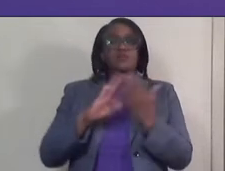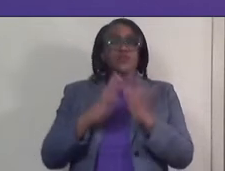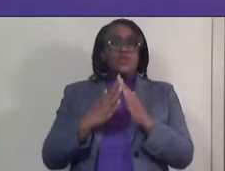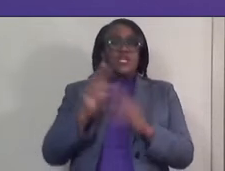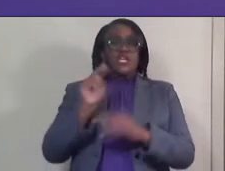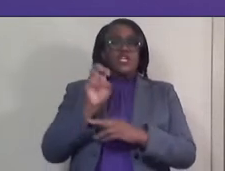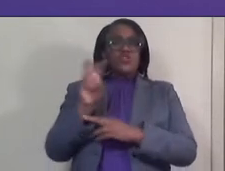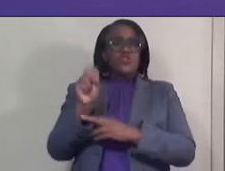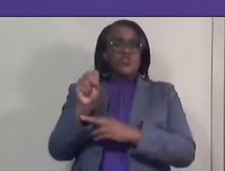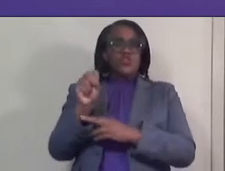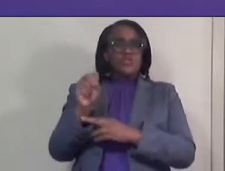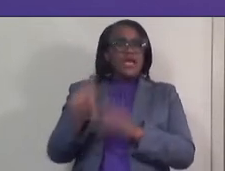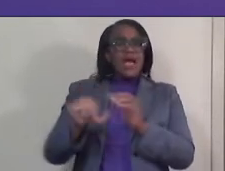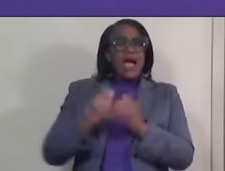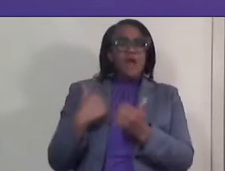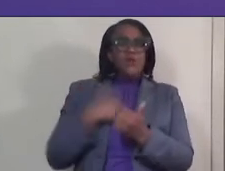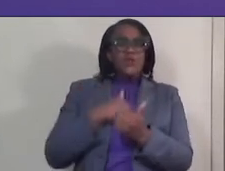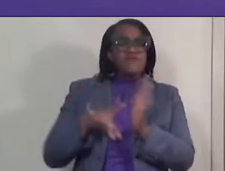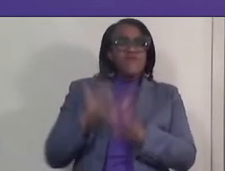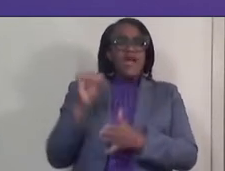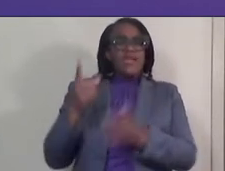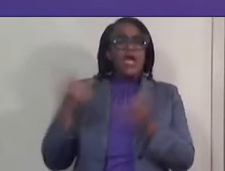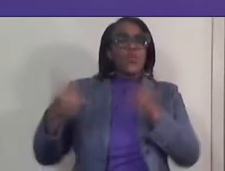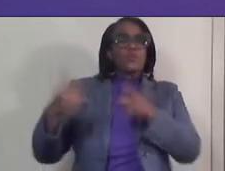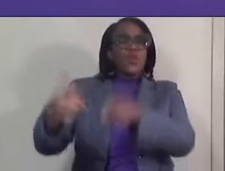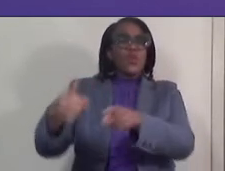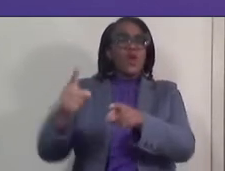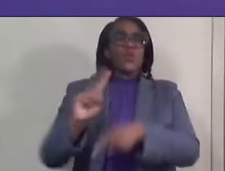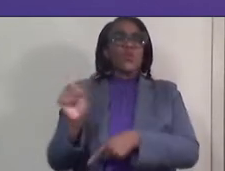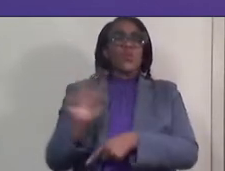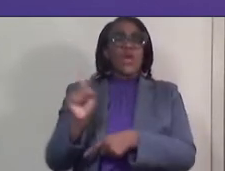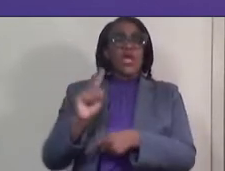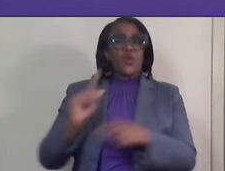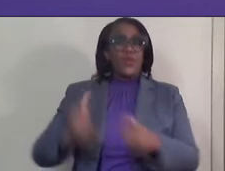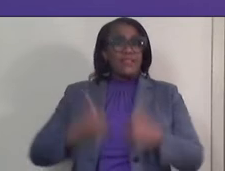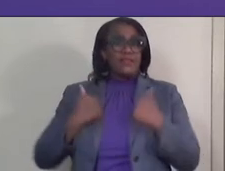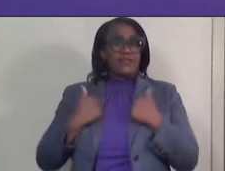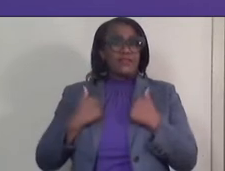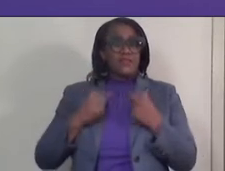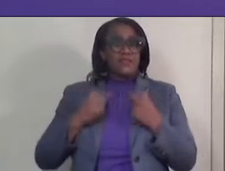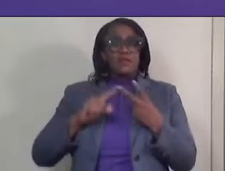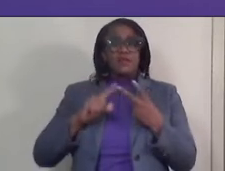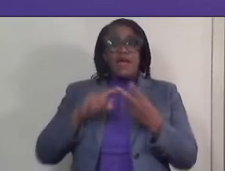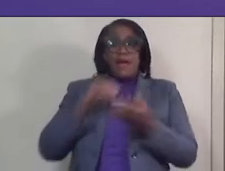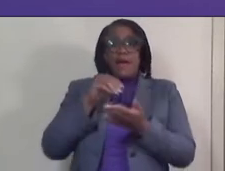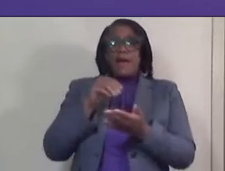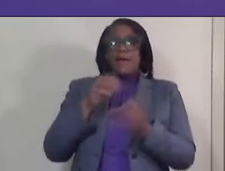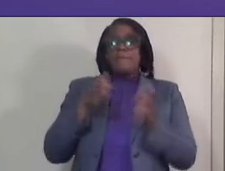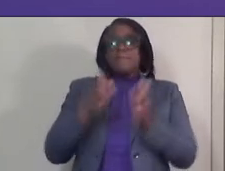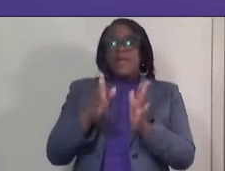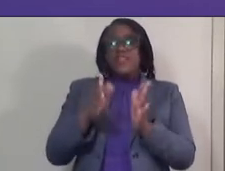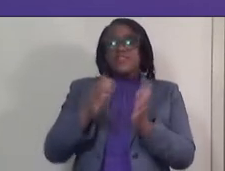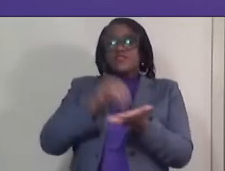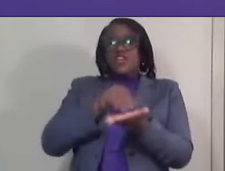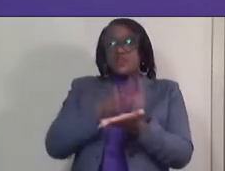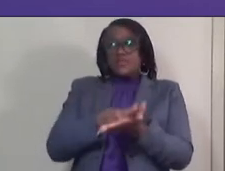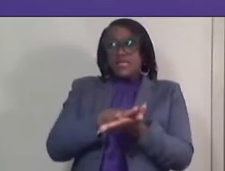out what's going on where we live? We're going to identify methods of documentation of community